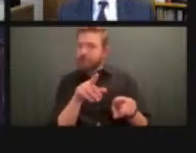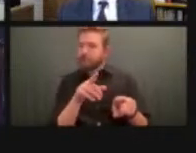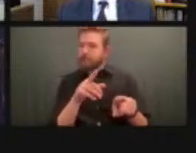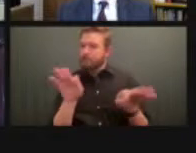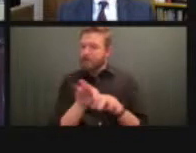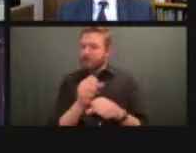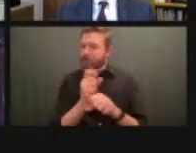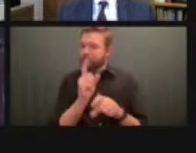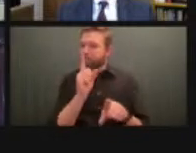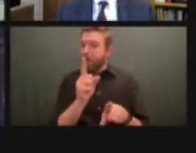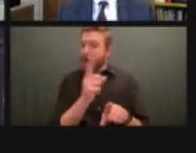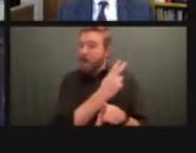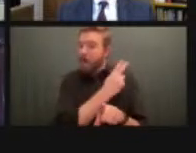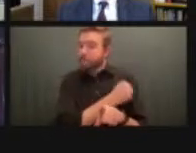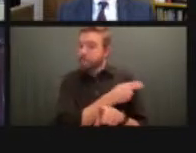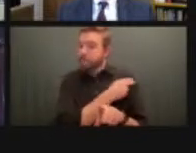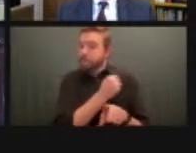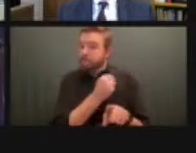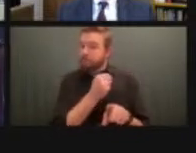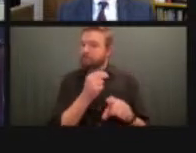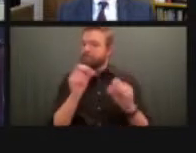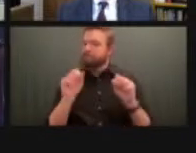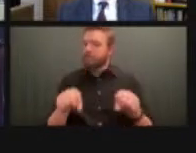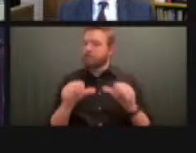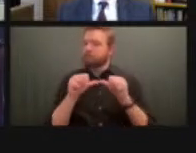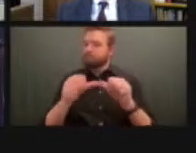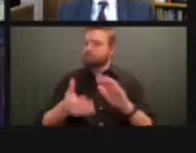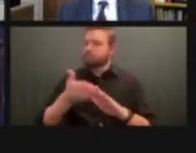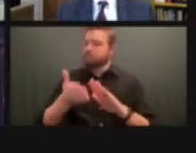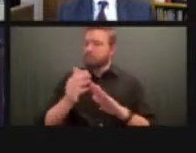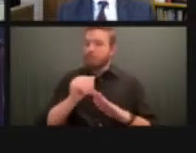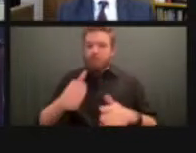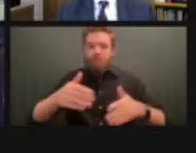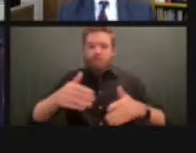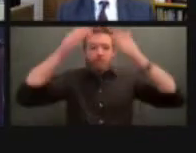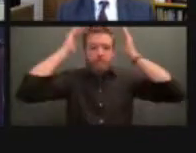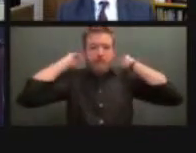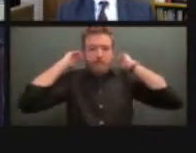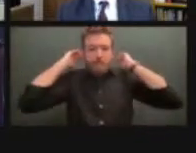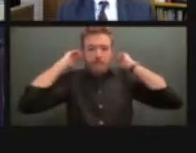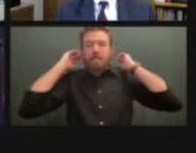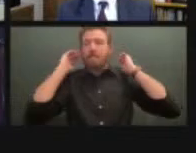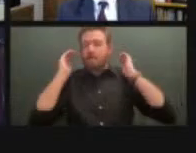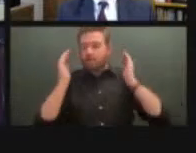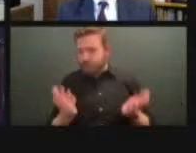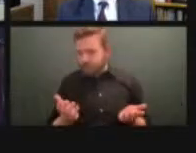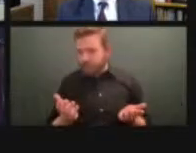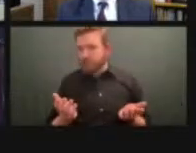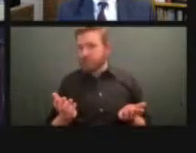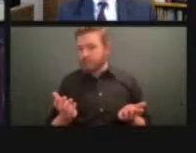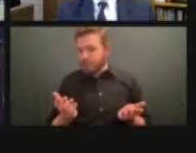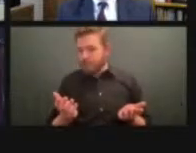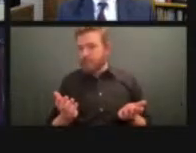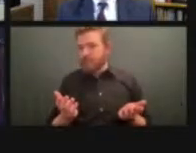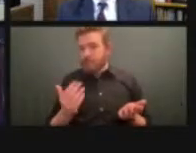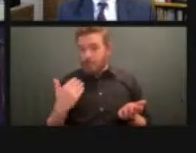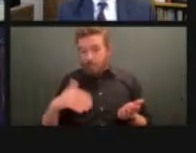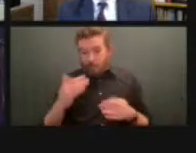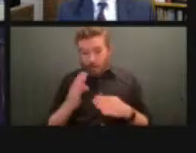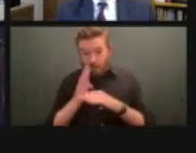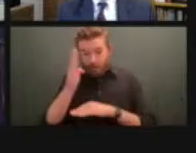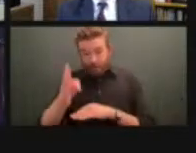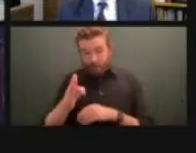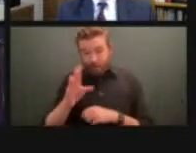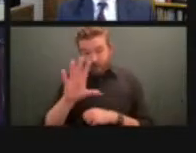priorities. Over the past week, as you can see, we have seen a more than 50% increase in the number of